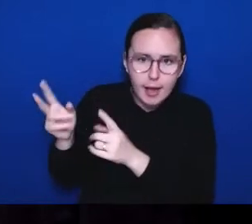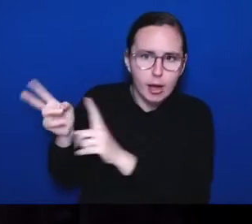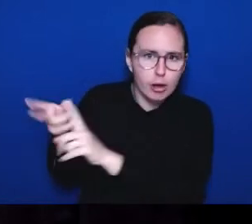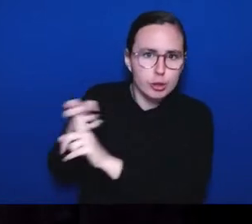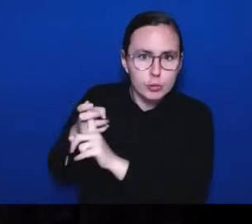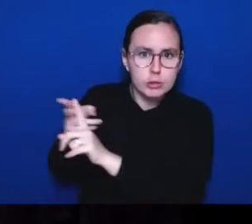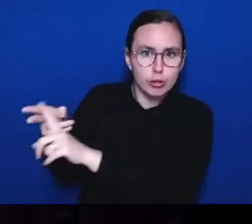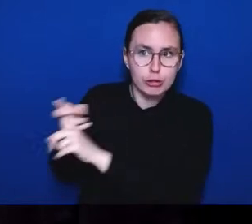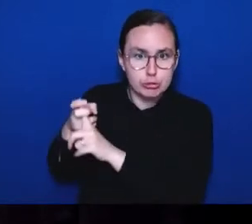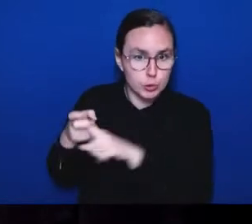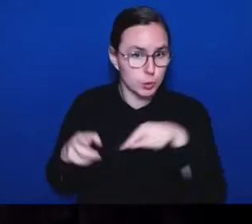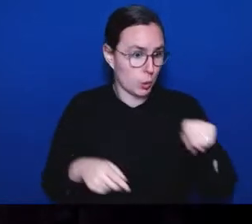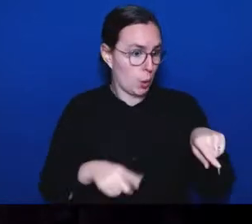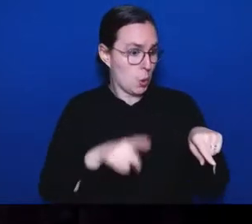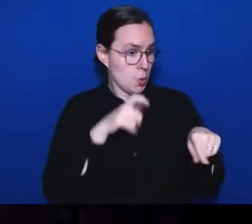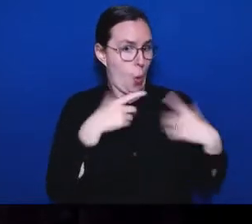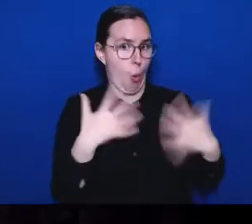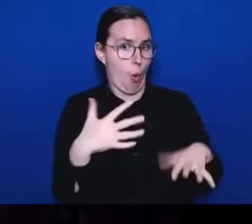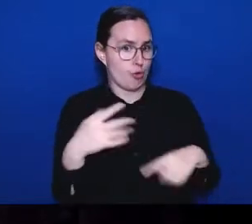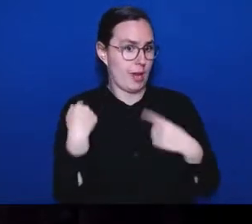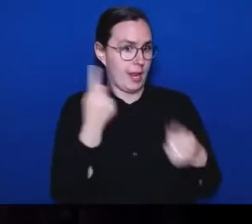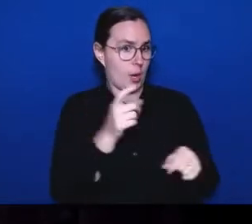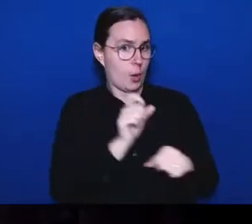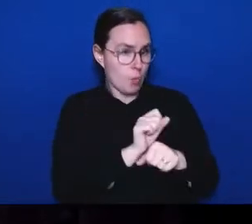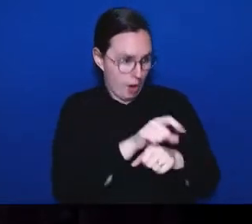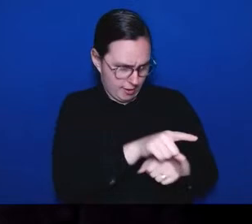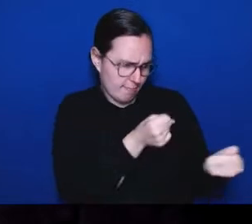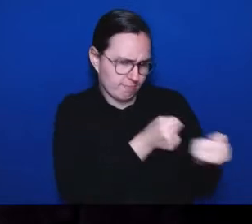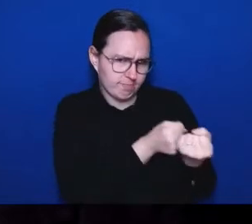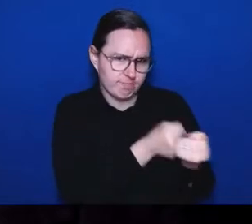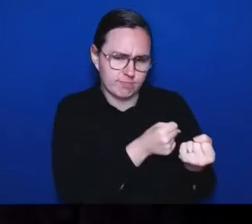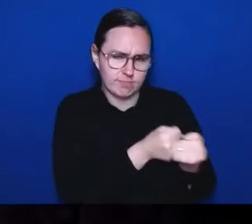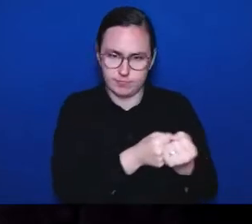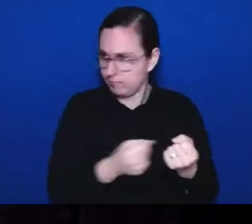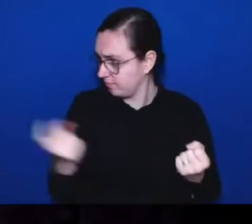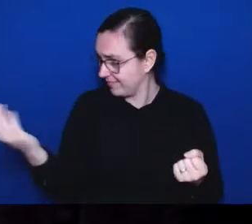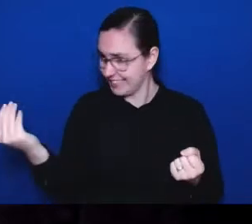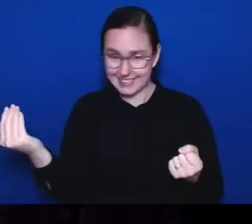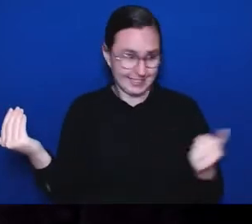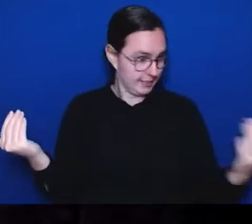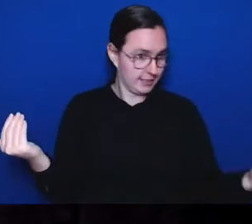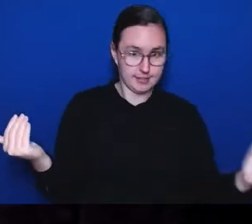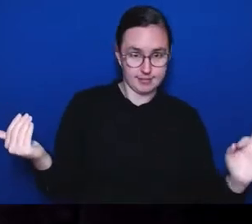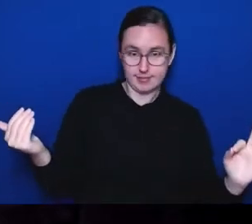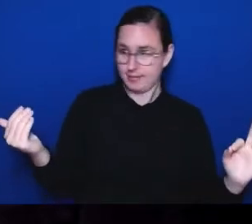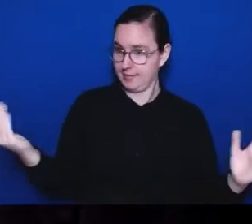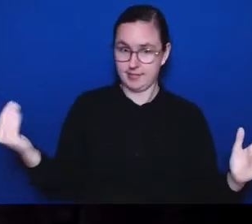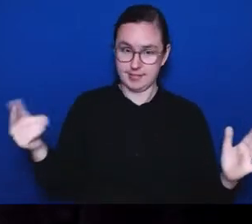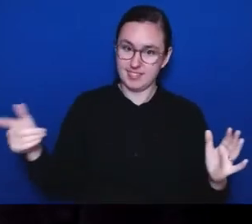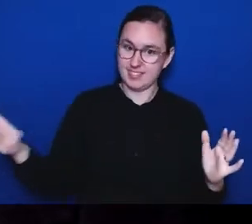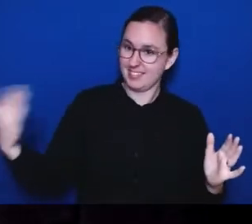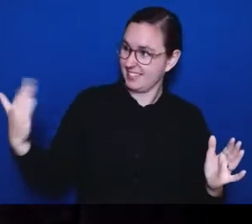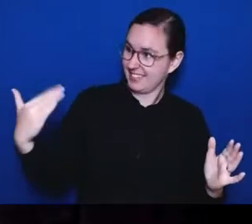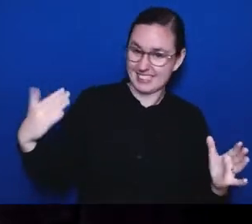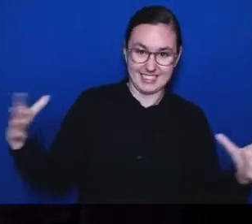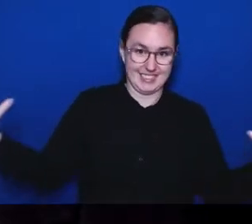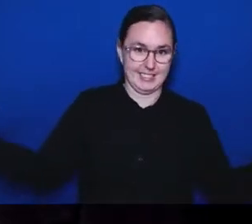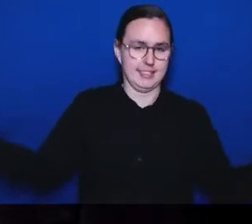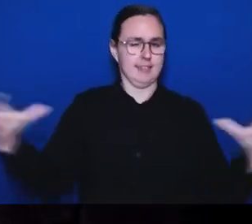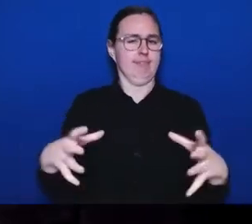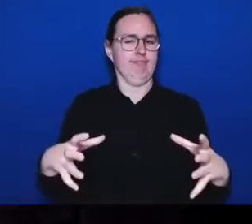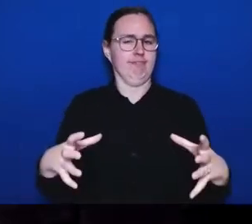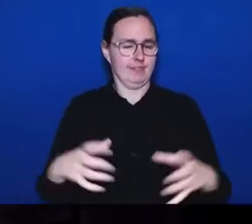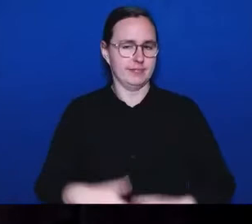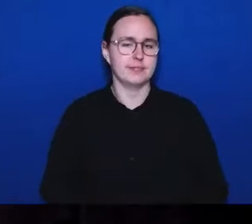to family practice in BC would choose full-service family practice. I'm happy to report so far 62